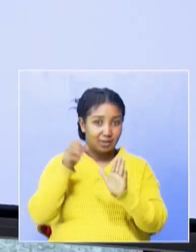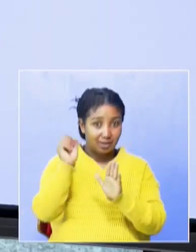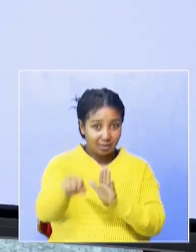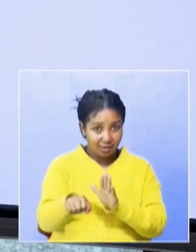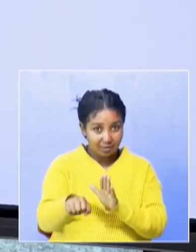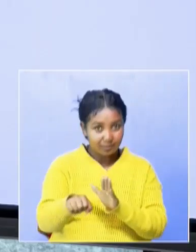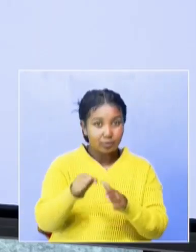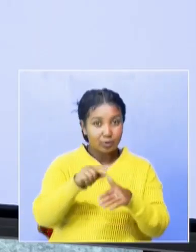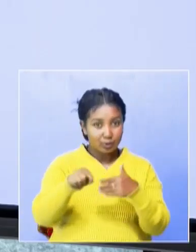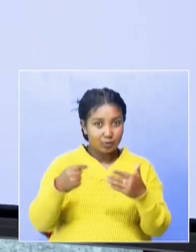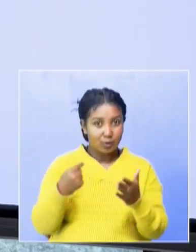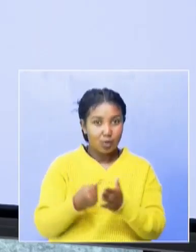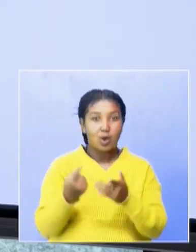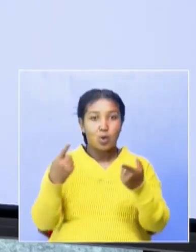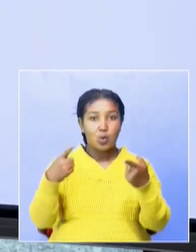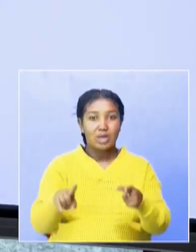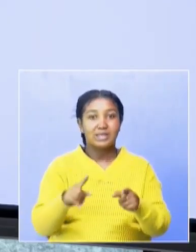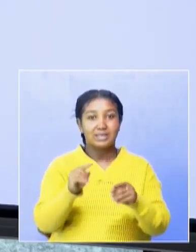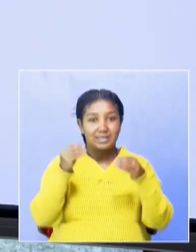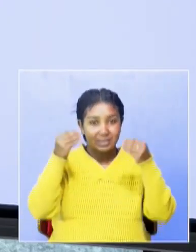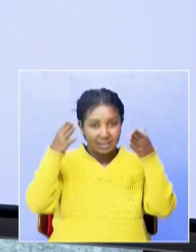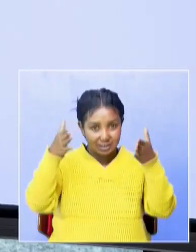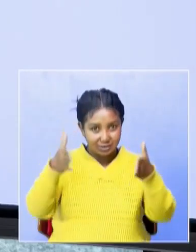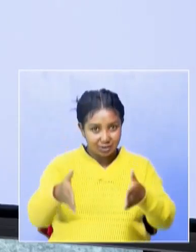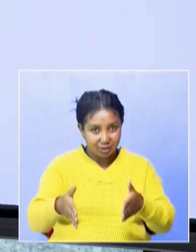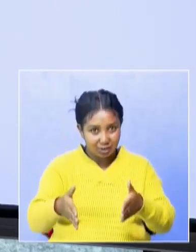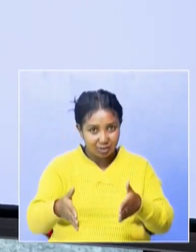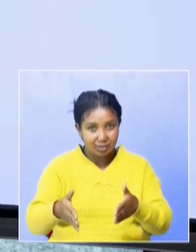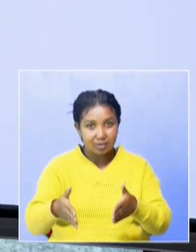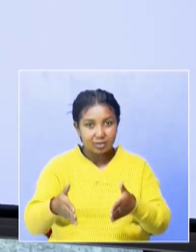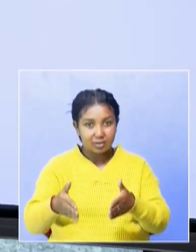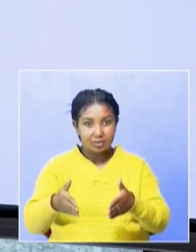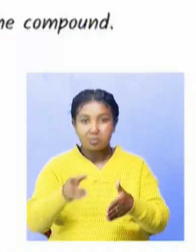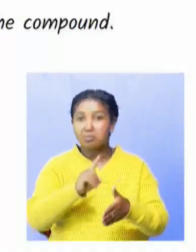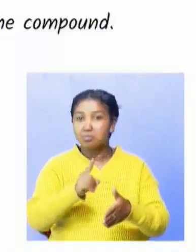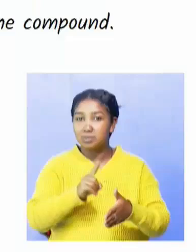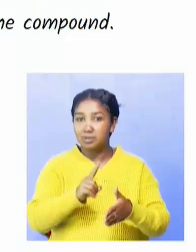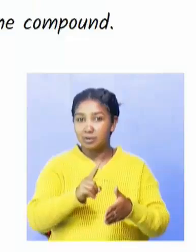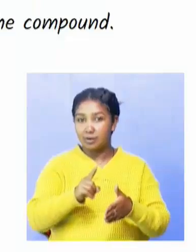action. So, when the teacher,